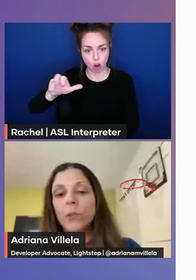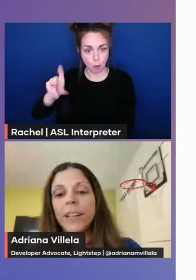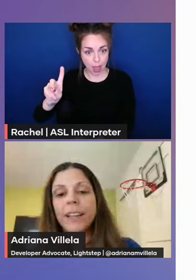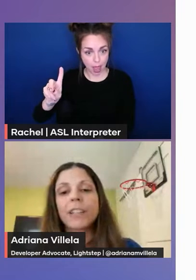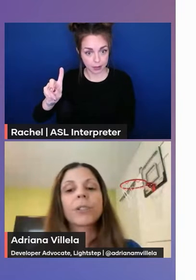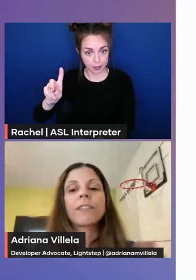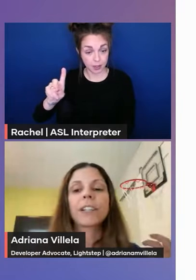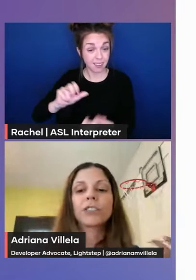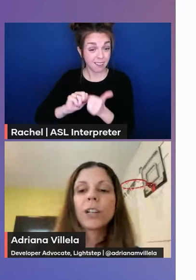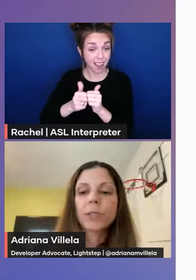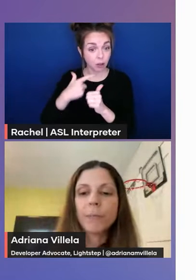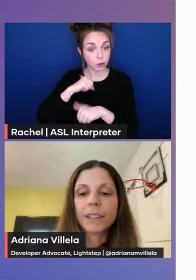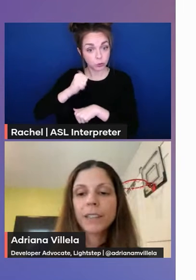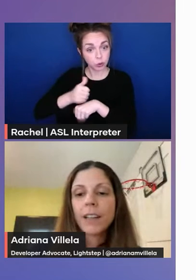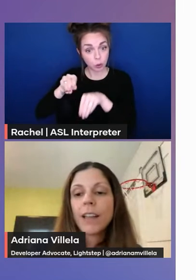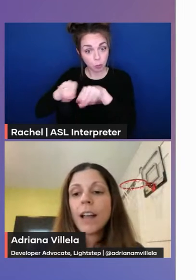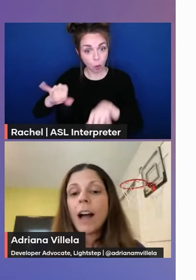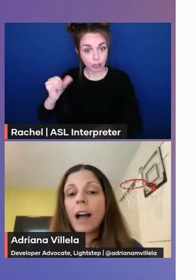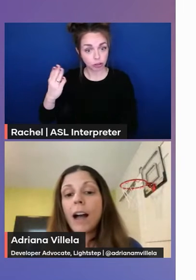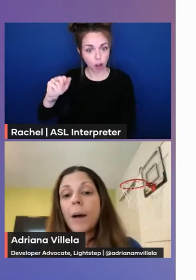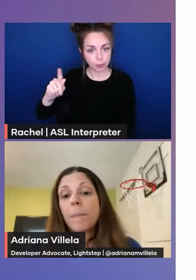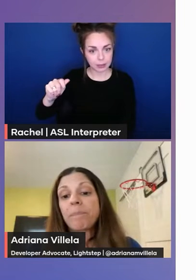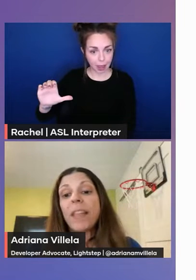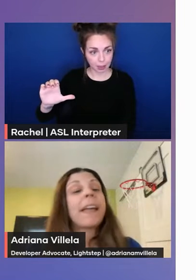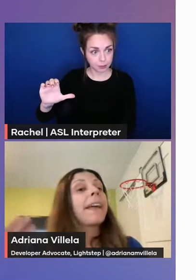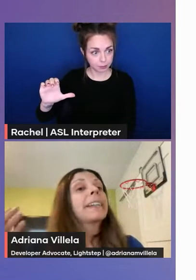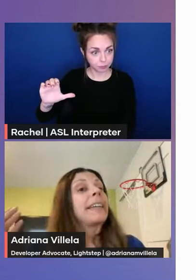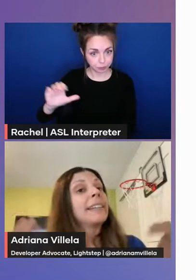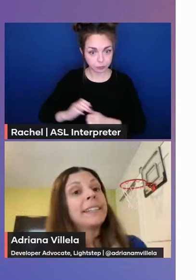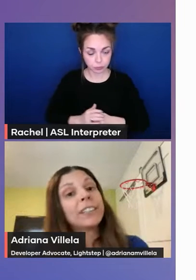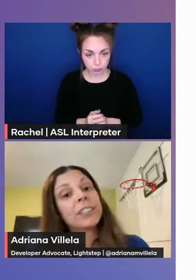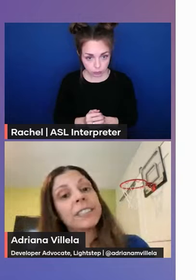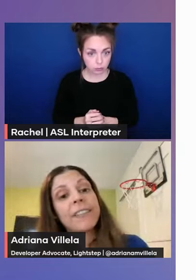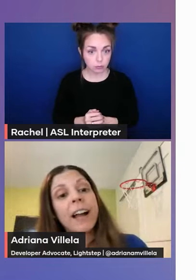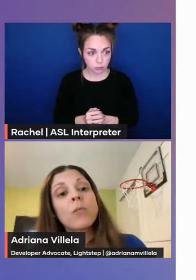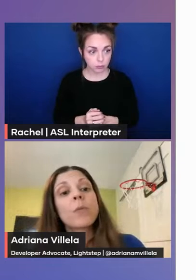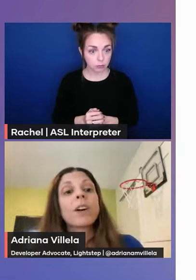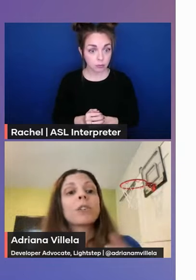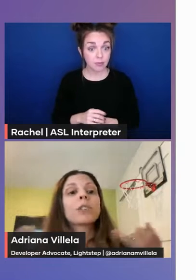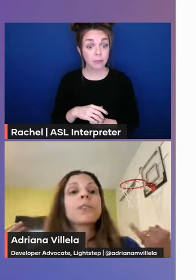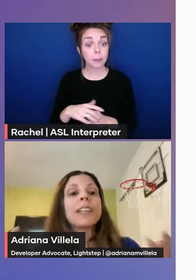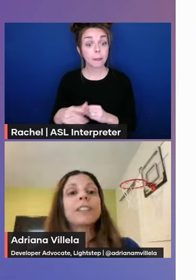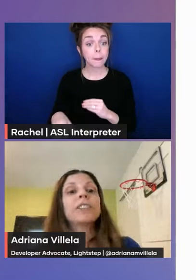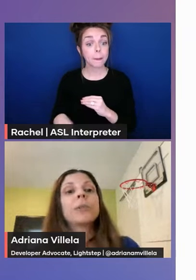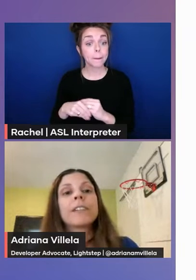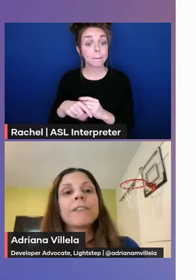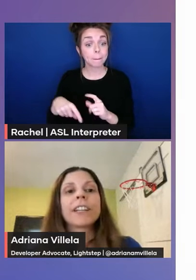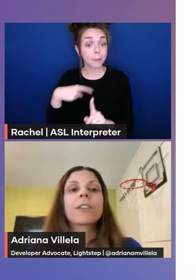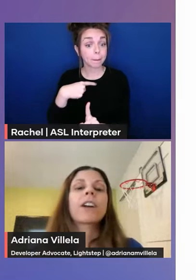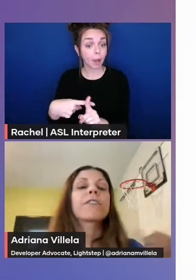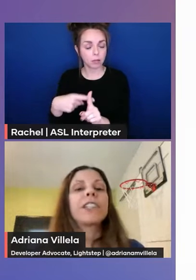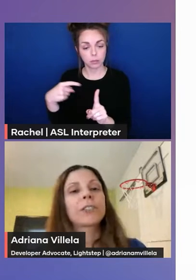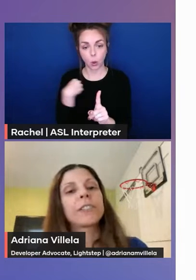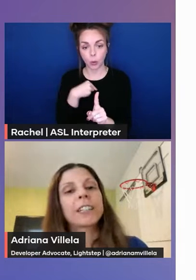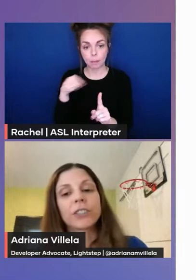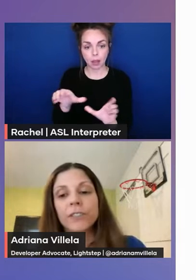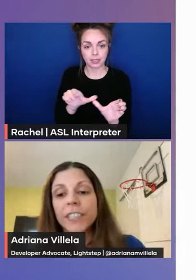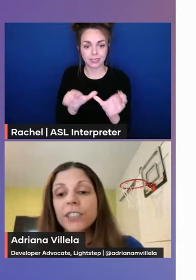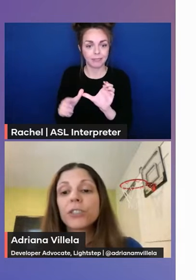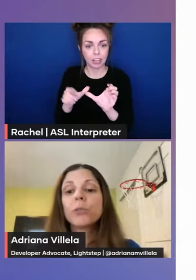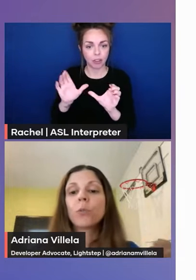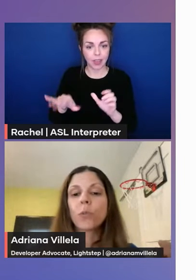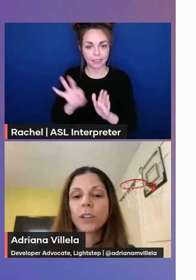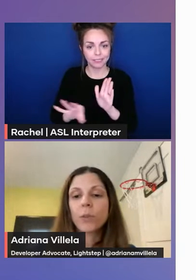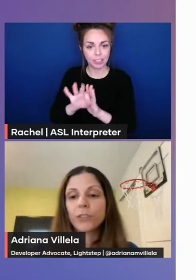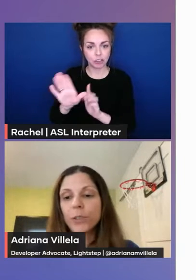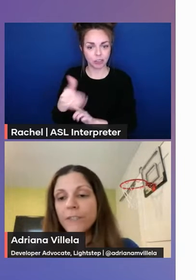this by deploying a Traefik job spec. And in addition to that, we also need to configure our feature flag